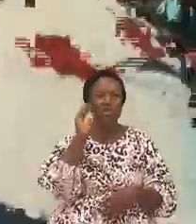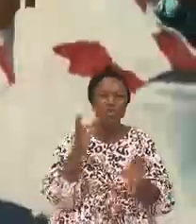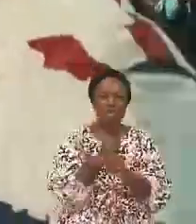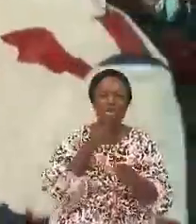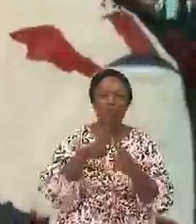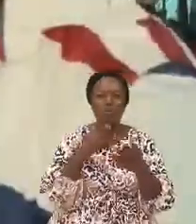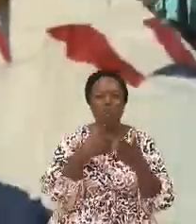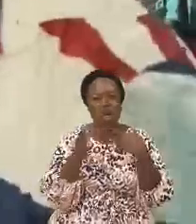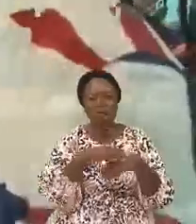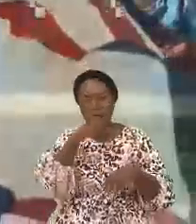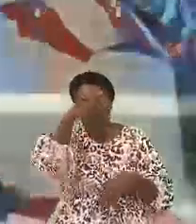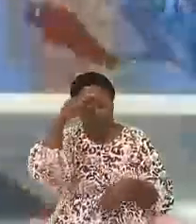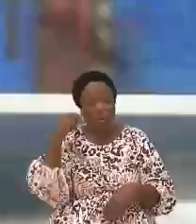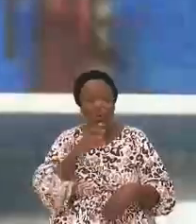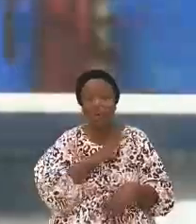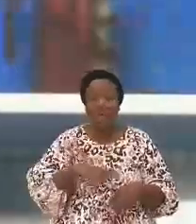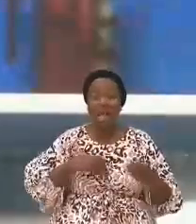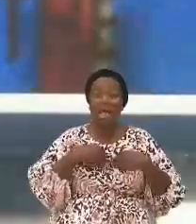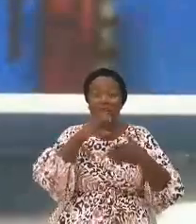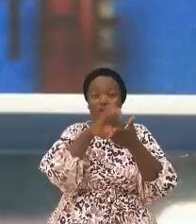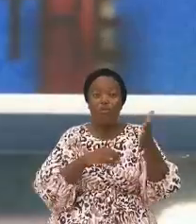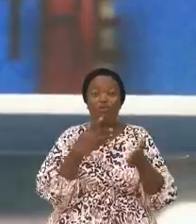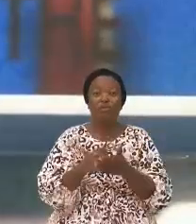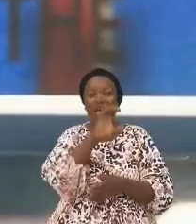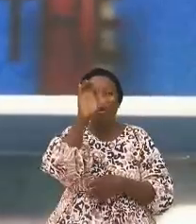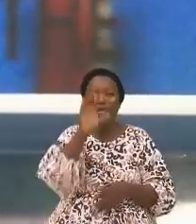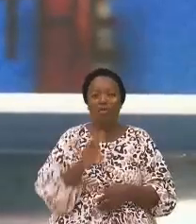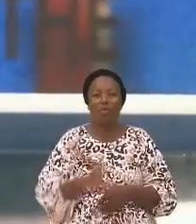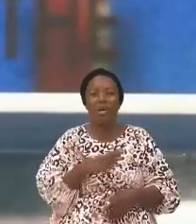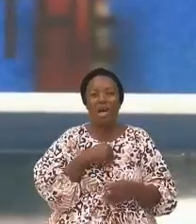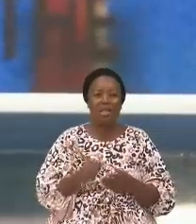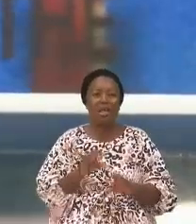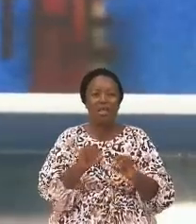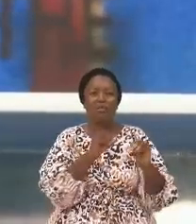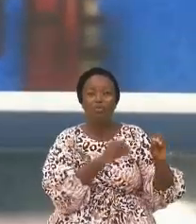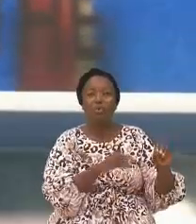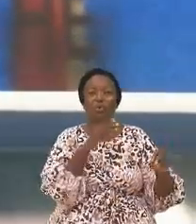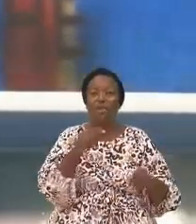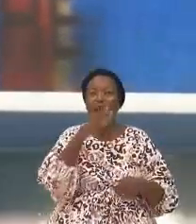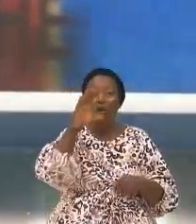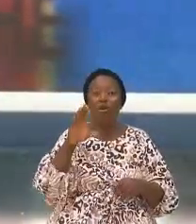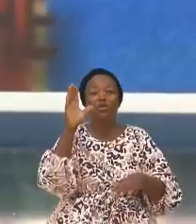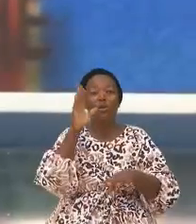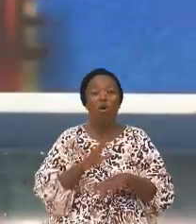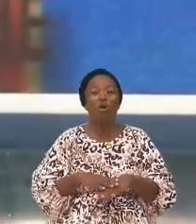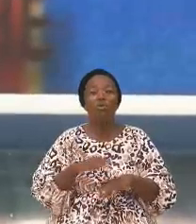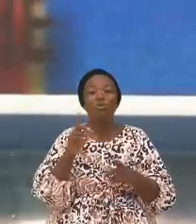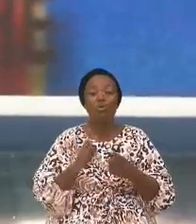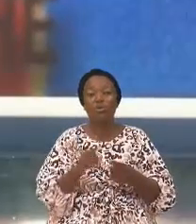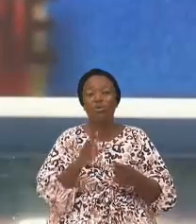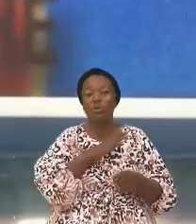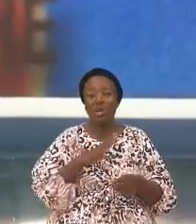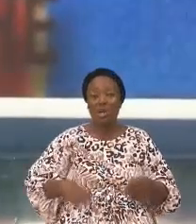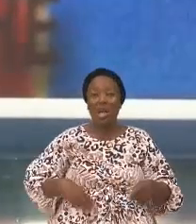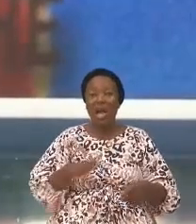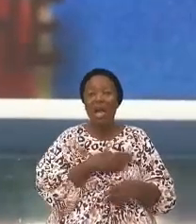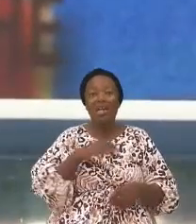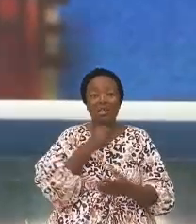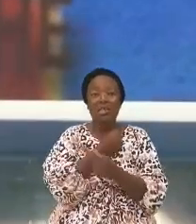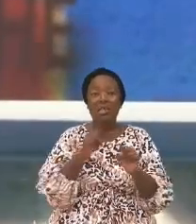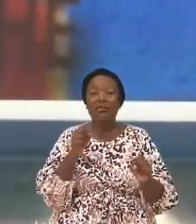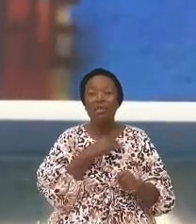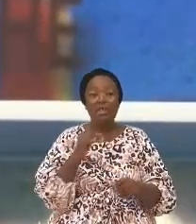She will get to heaven. Because Christ has removed the curse. And he has handed over the curse unto